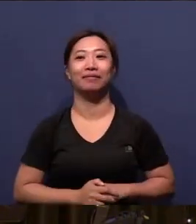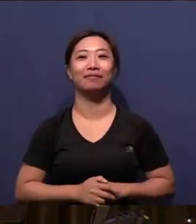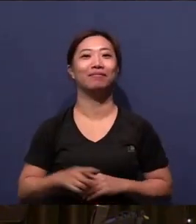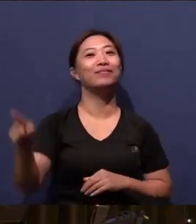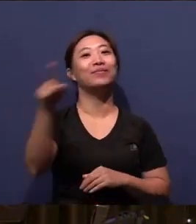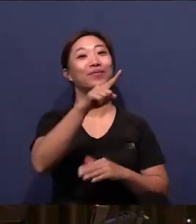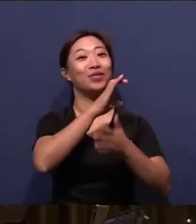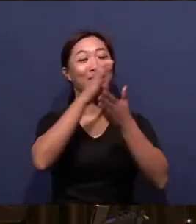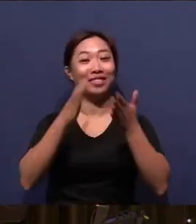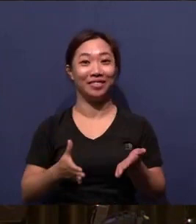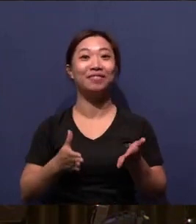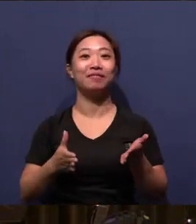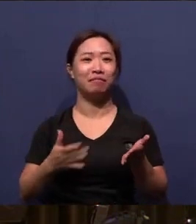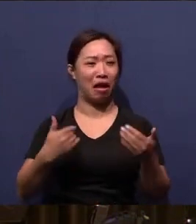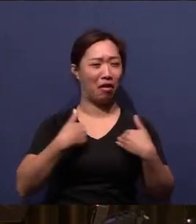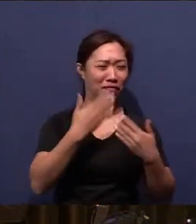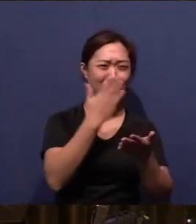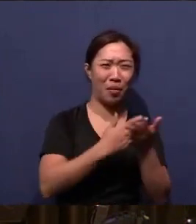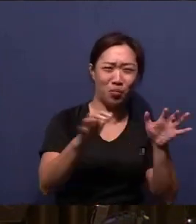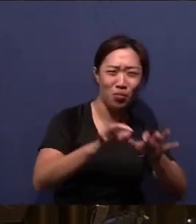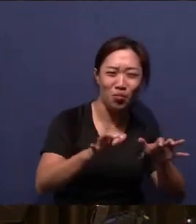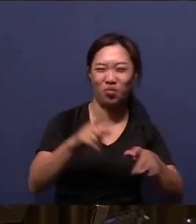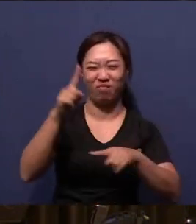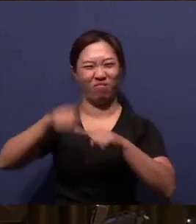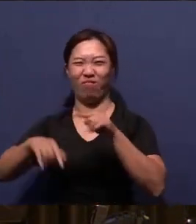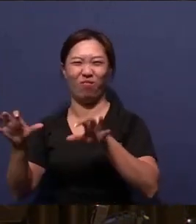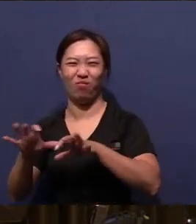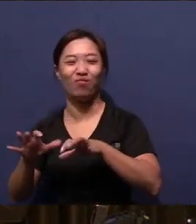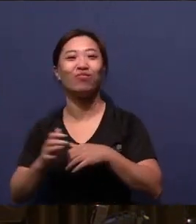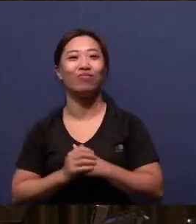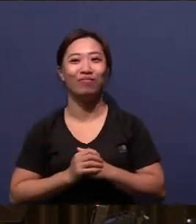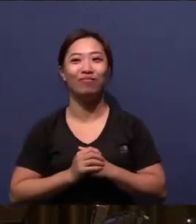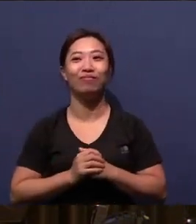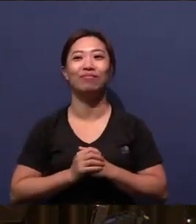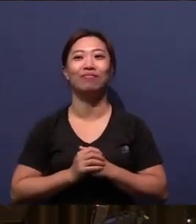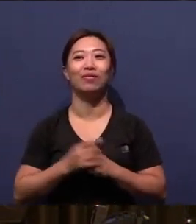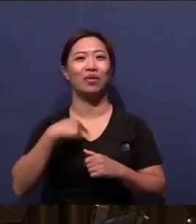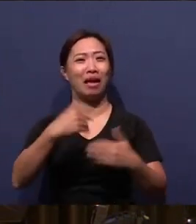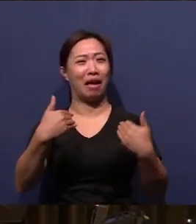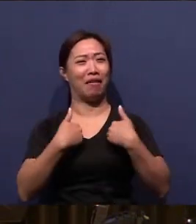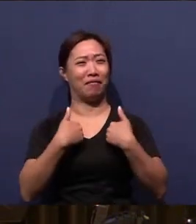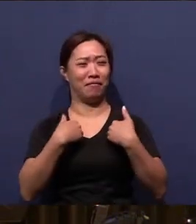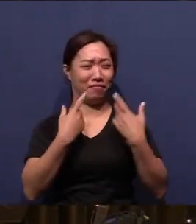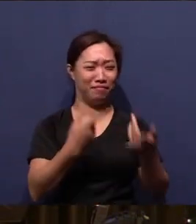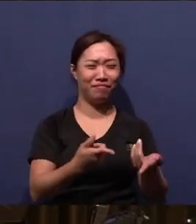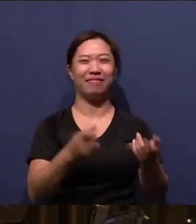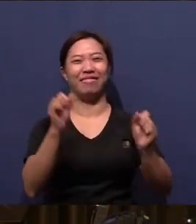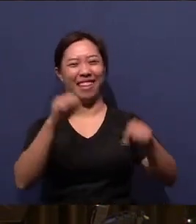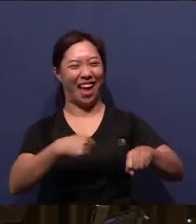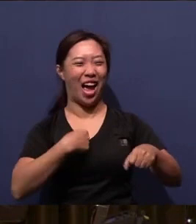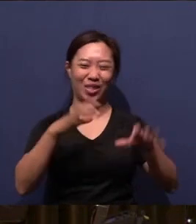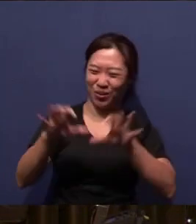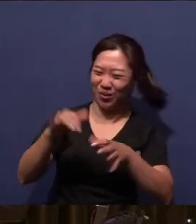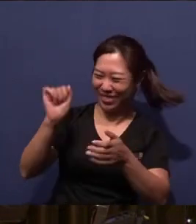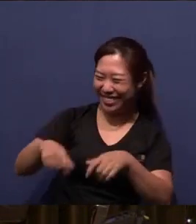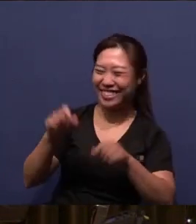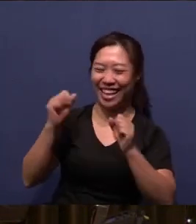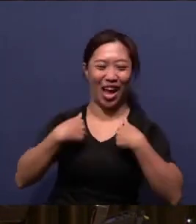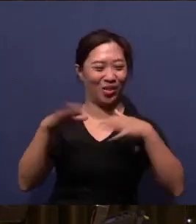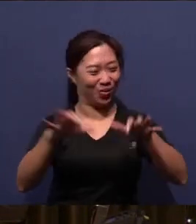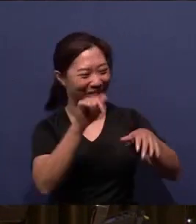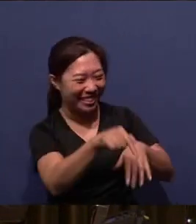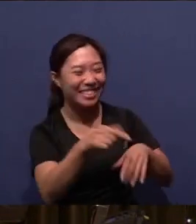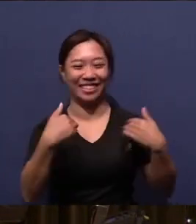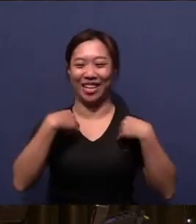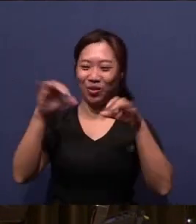Christians, there's a list of do and don'ts. And we have so many of this. Of course, I do this. Of course, I do